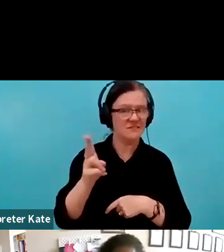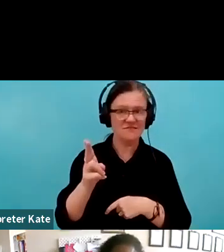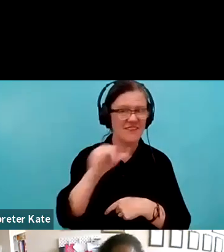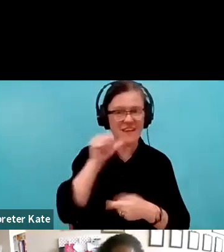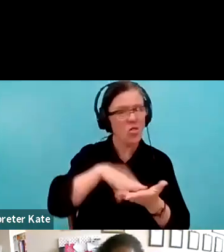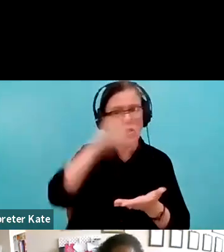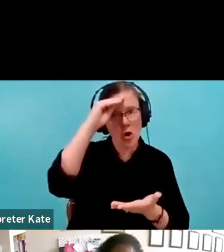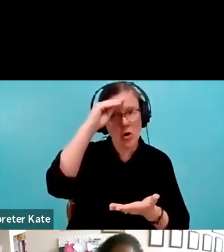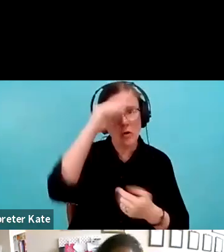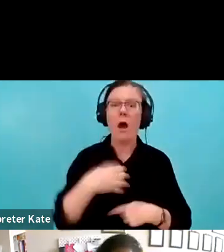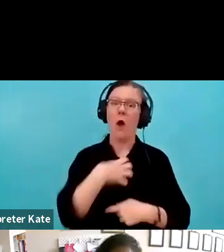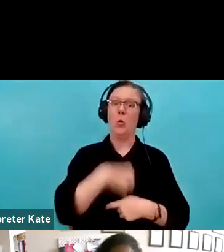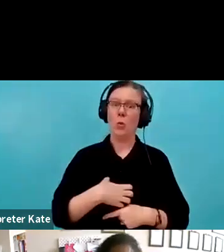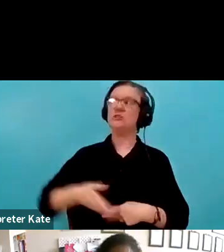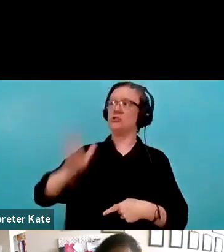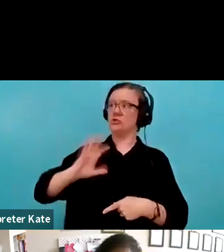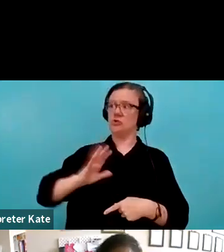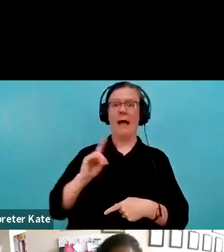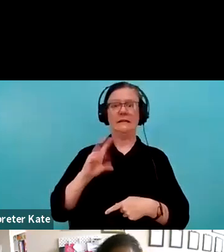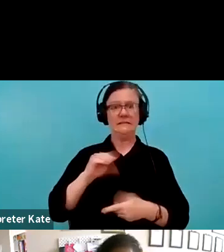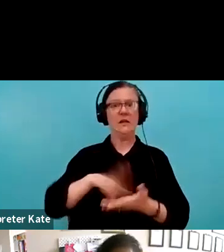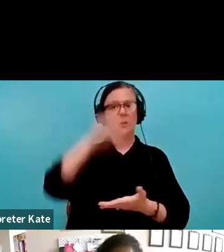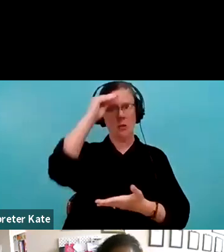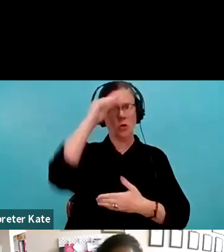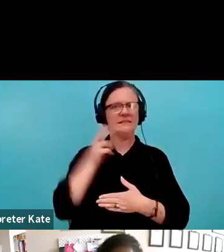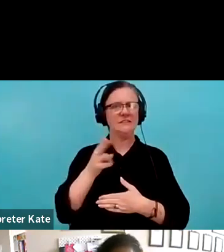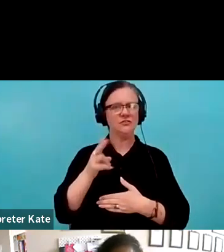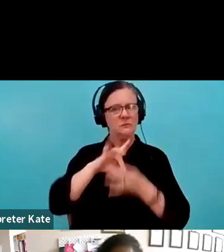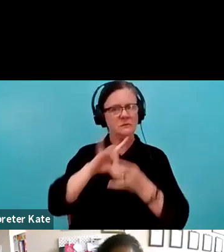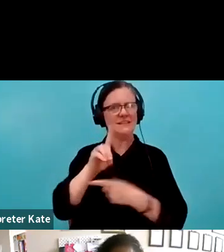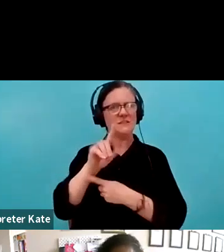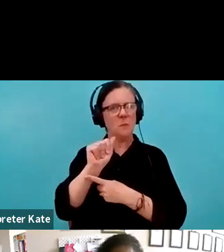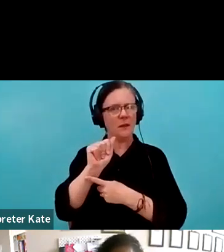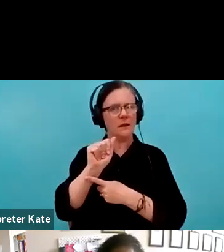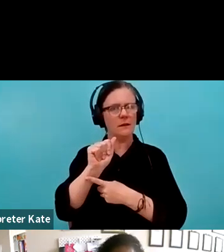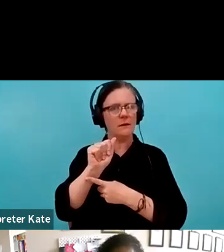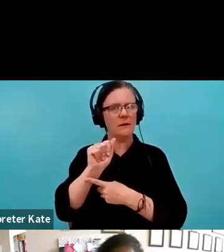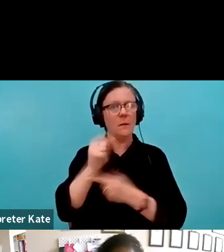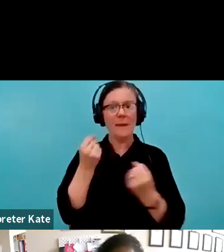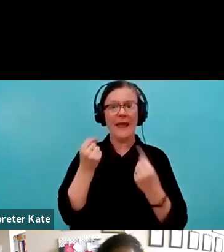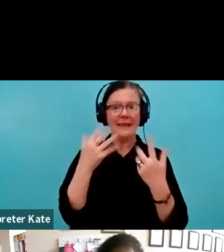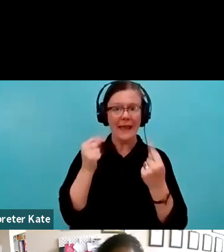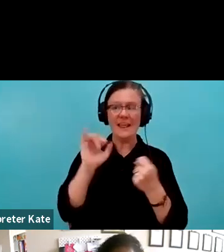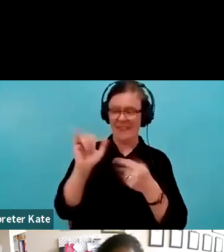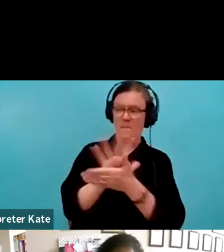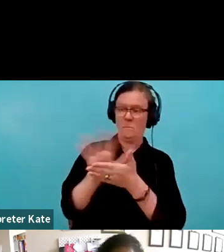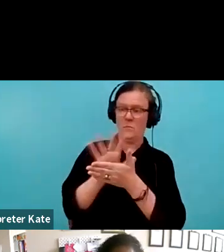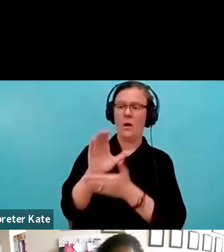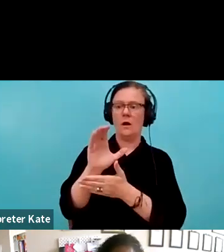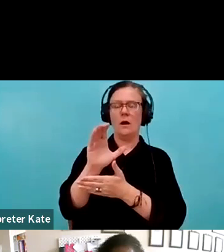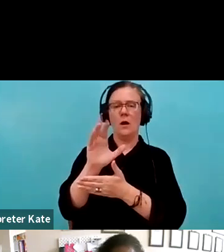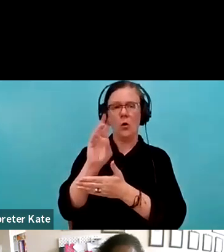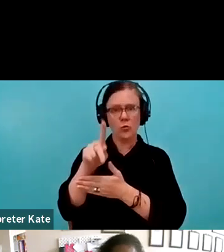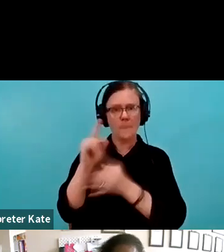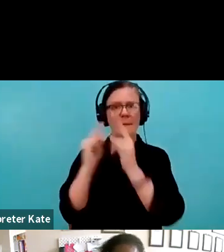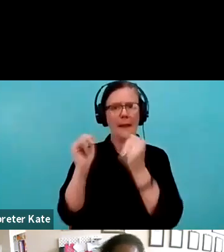enough when I was a kid to bring that up, but I didn't. So watching Crip Camp, part of what was so powerful for